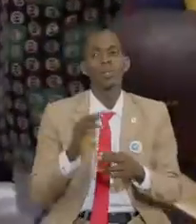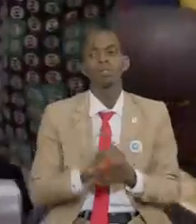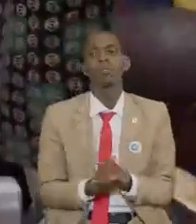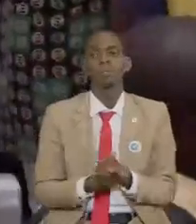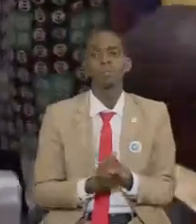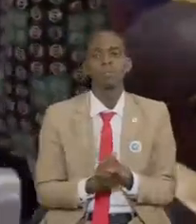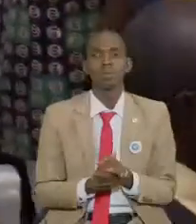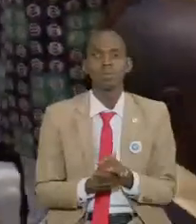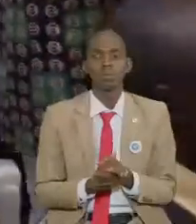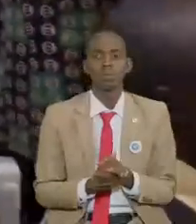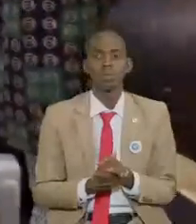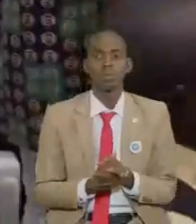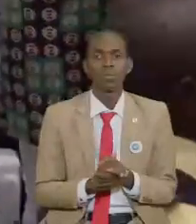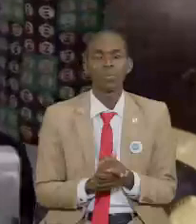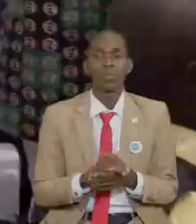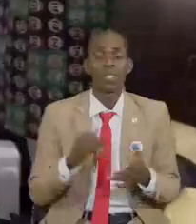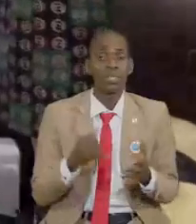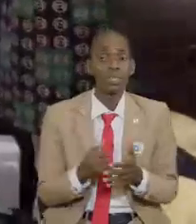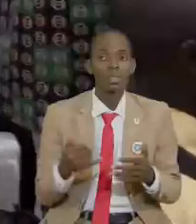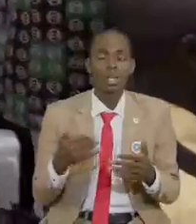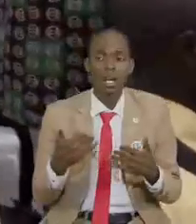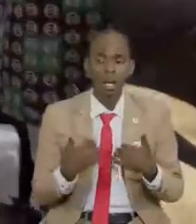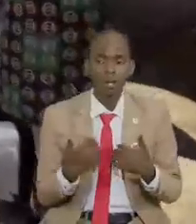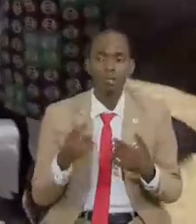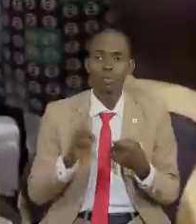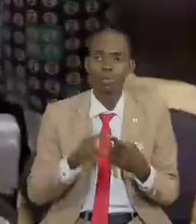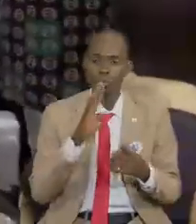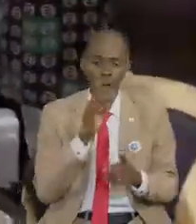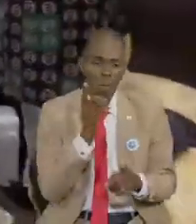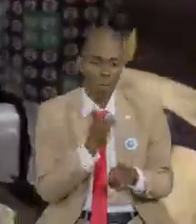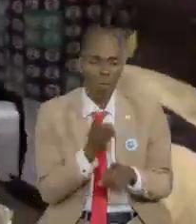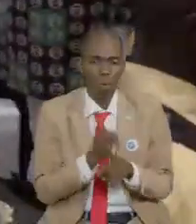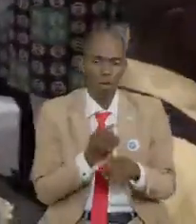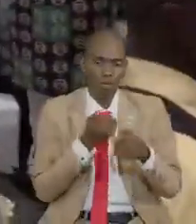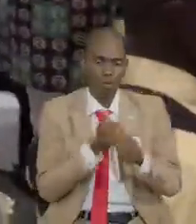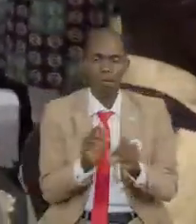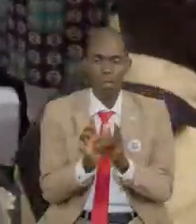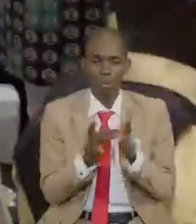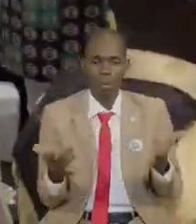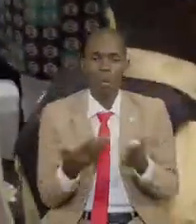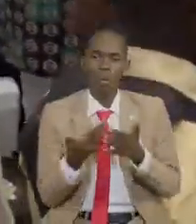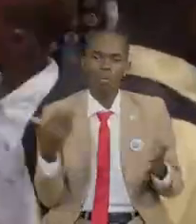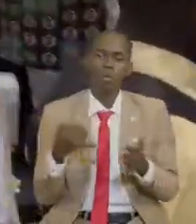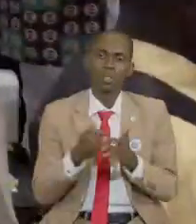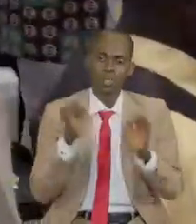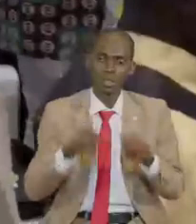It's got to be proper, scriptural, before it can be in his name.